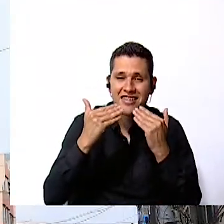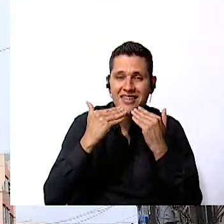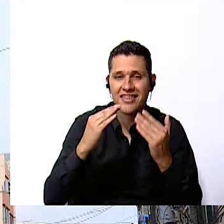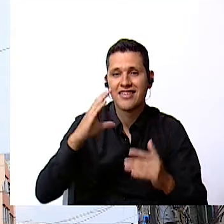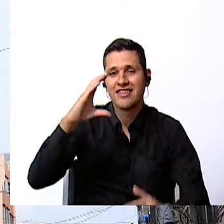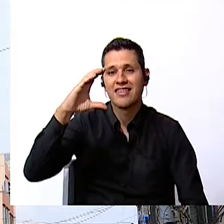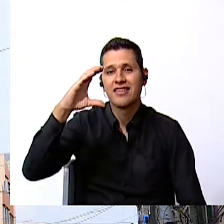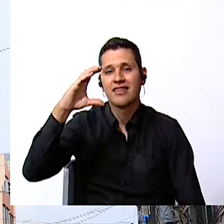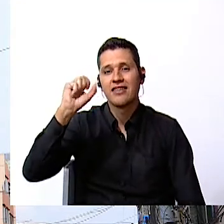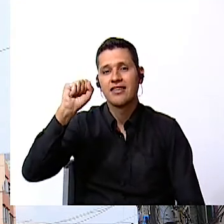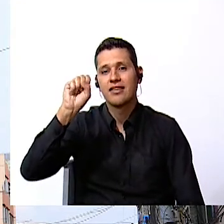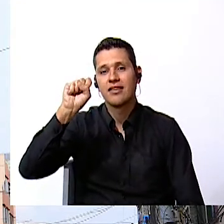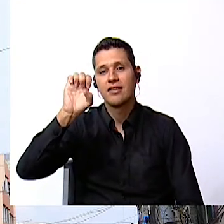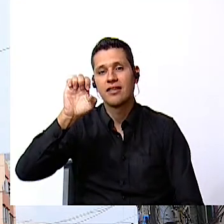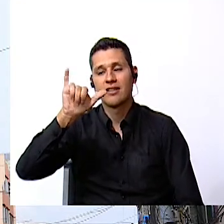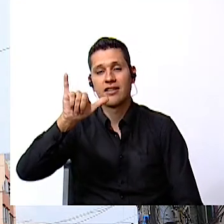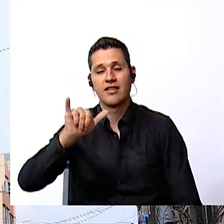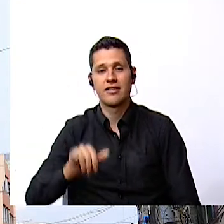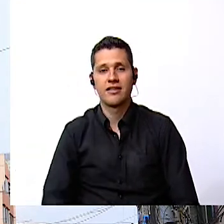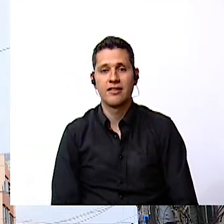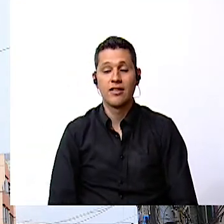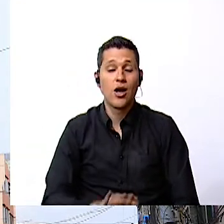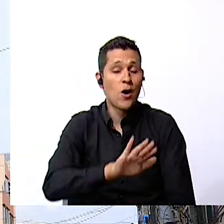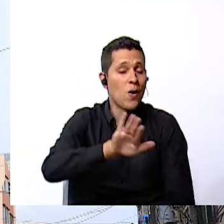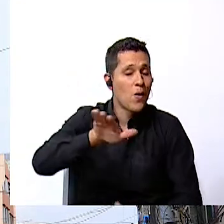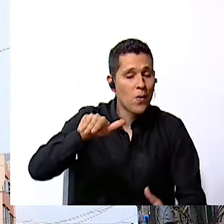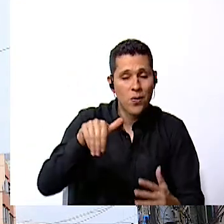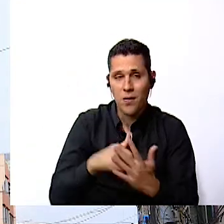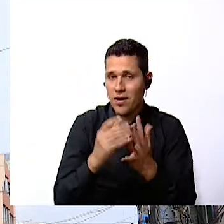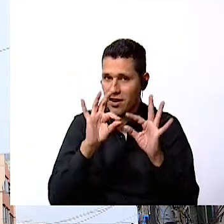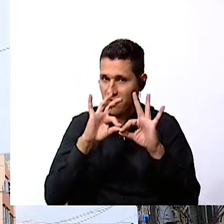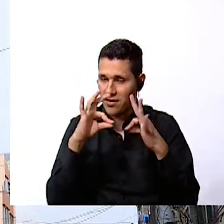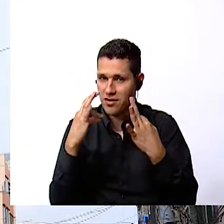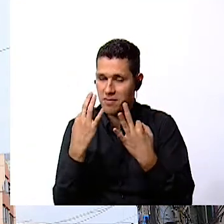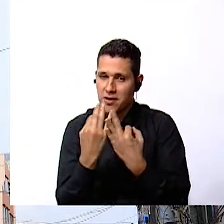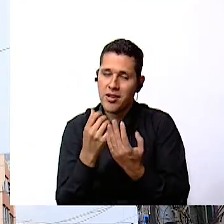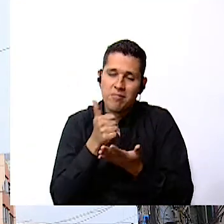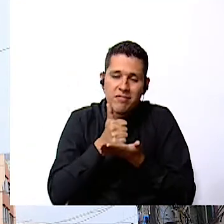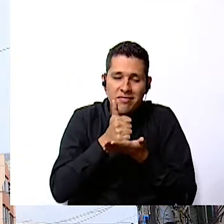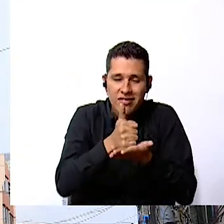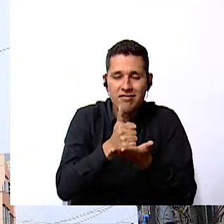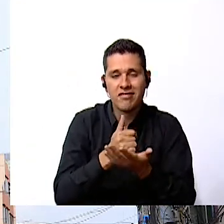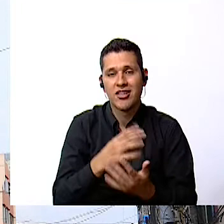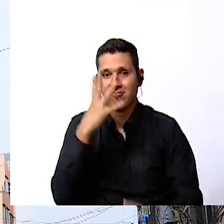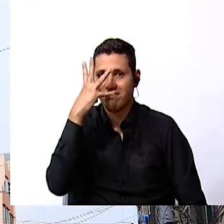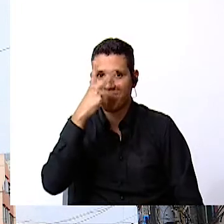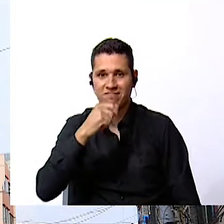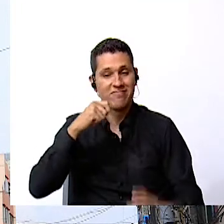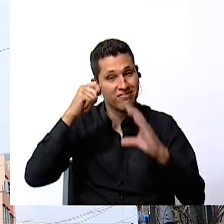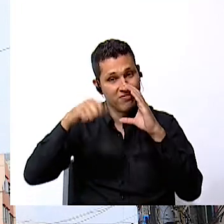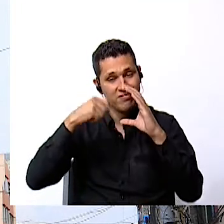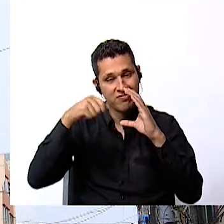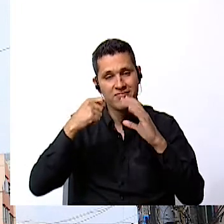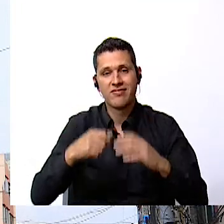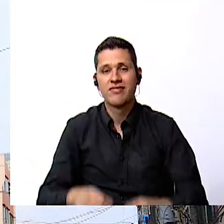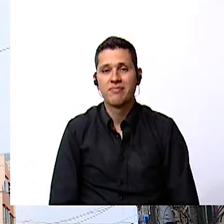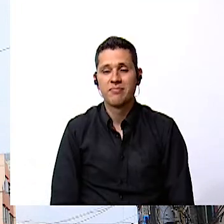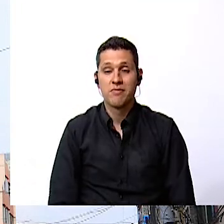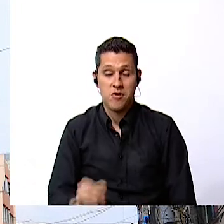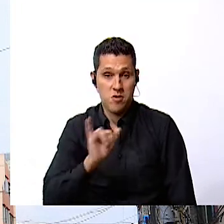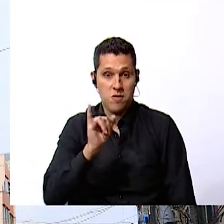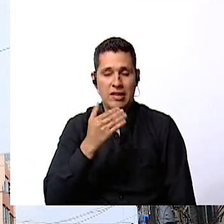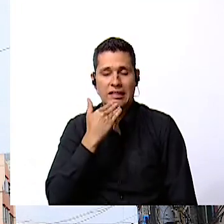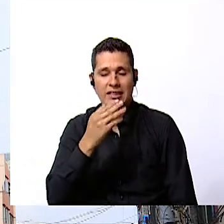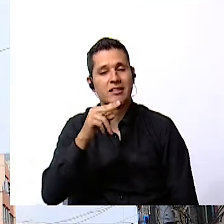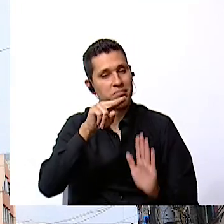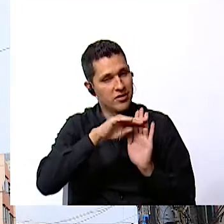Casey, and your whole family for helping us. That was a great video. And thanks for the instructions too.